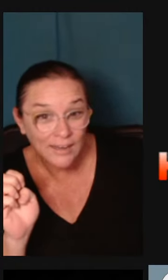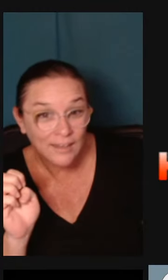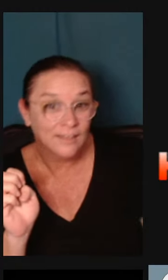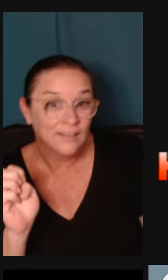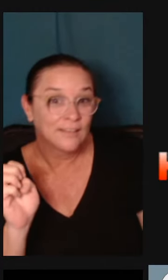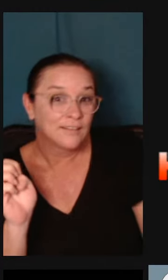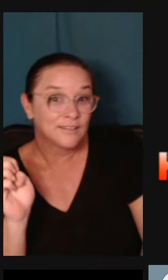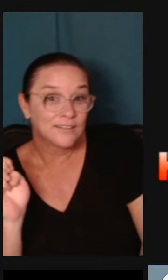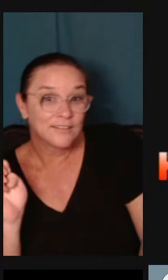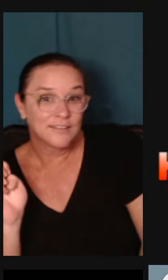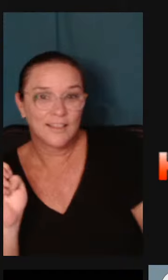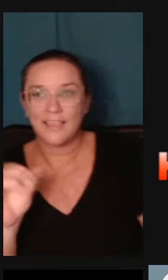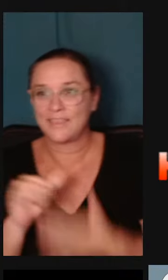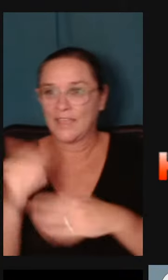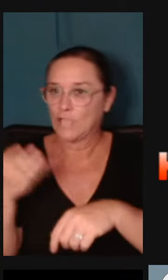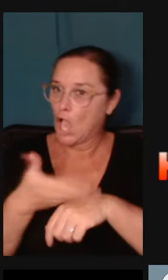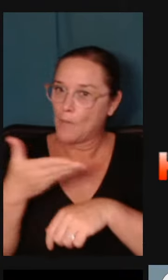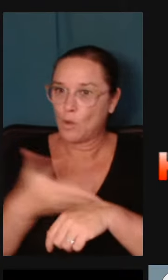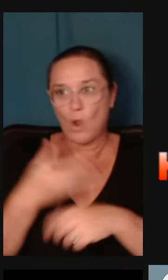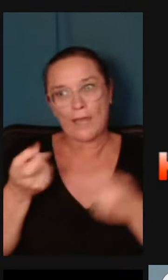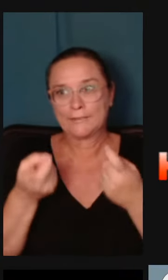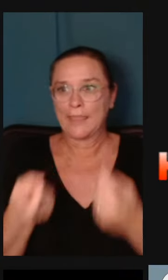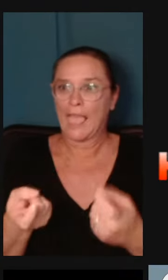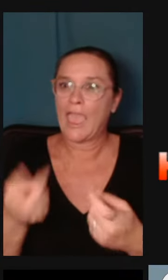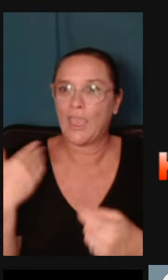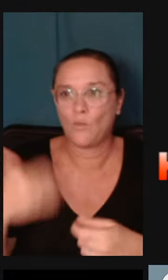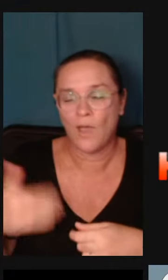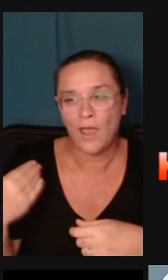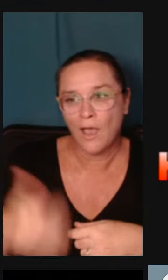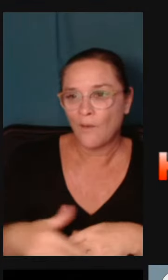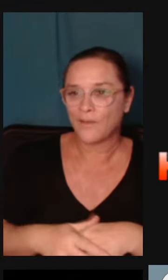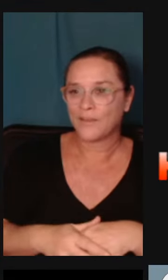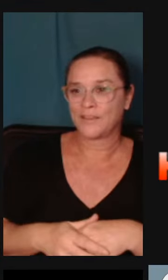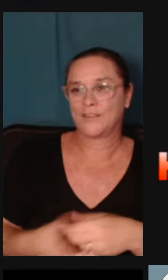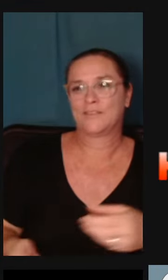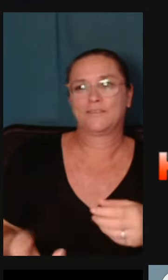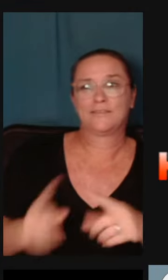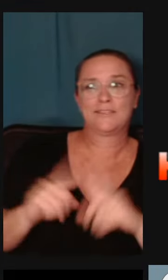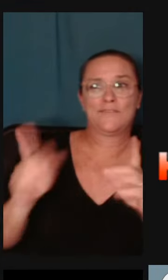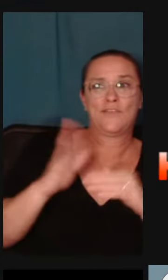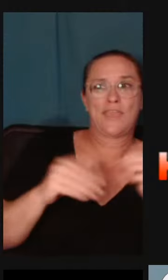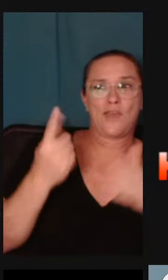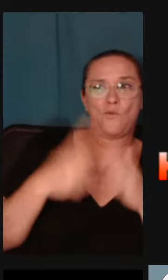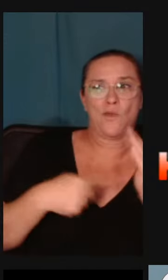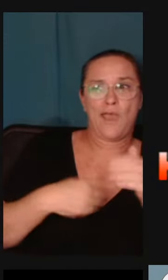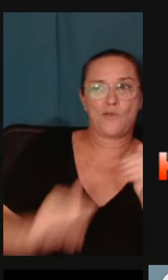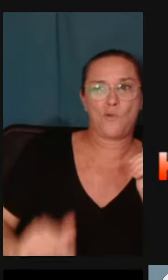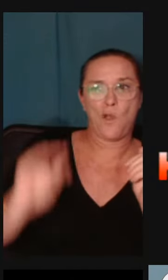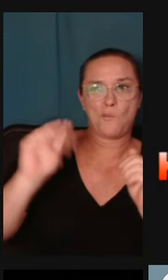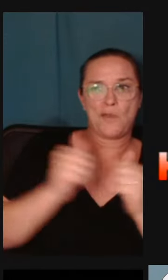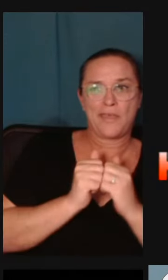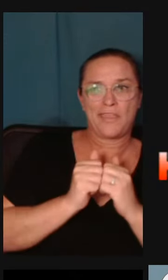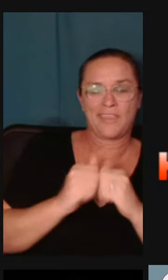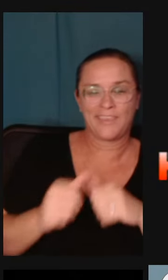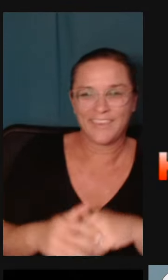It's an upgraded sleigh. Slightly different than the one I grew up with. Yeah, it's